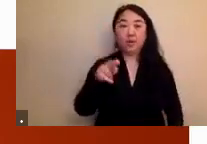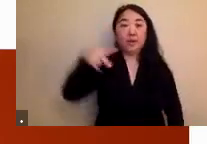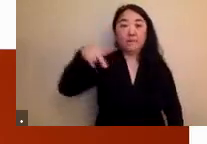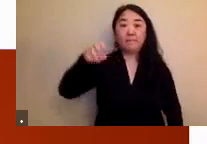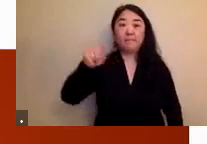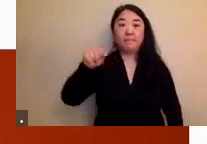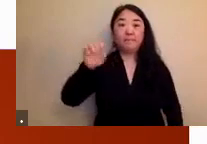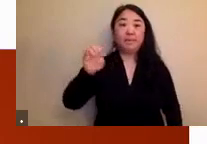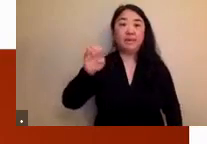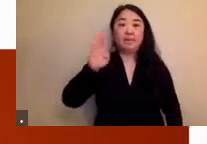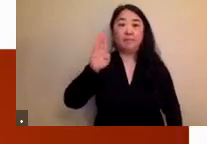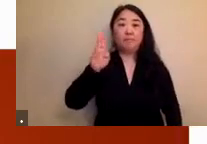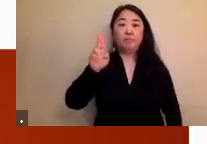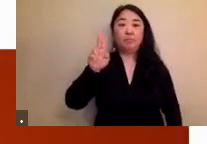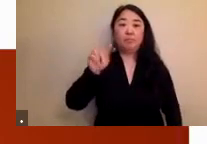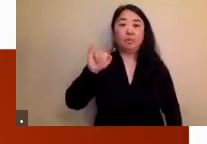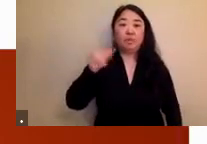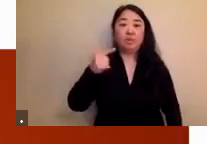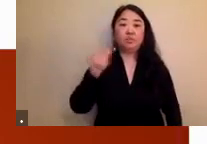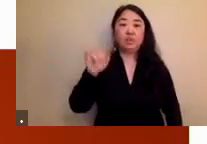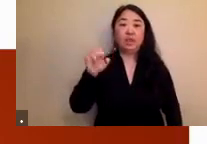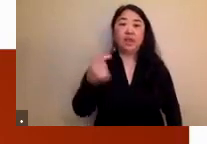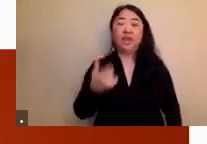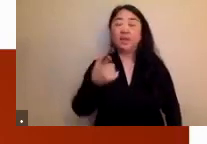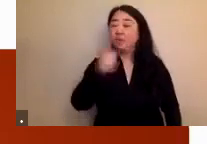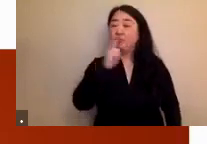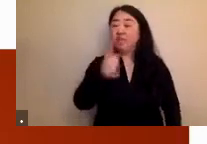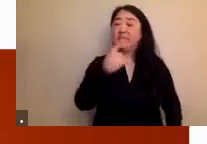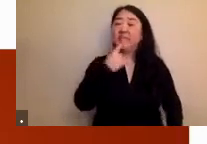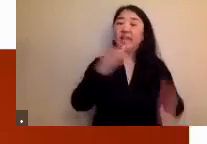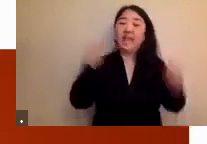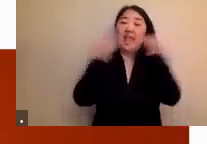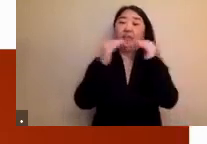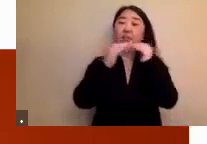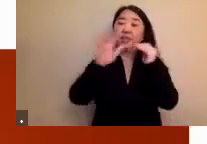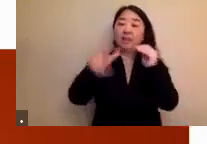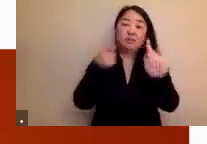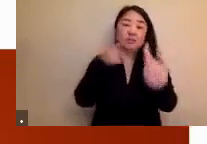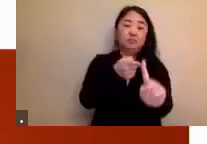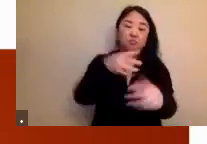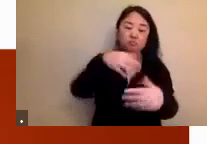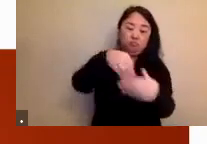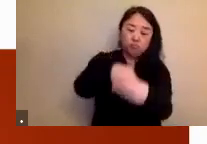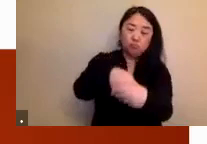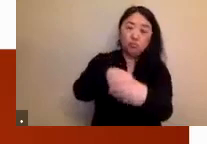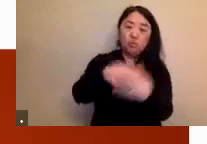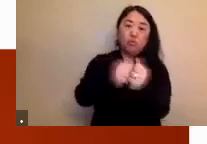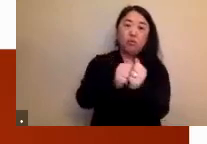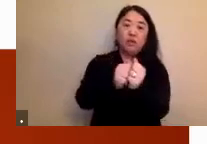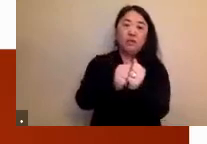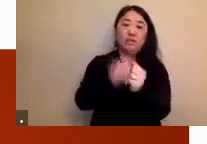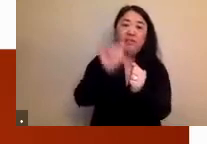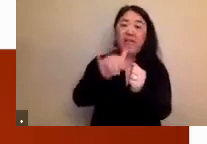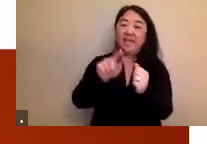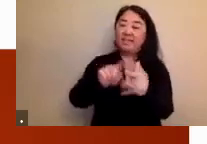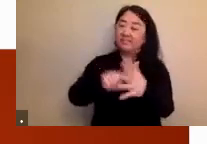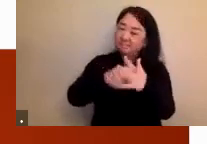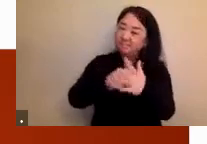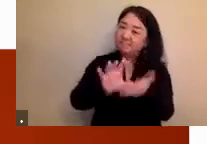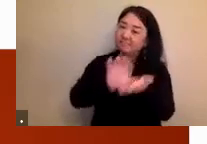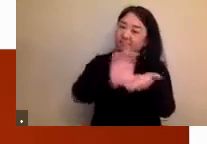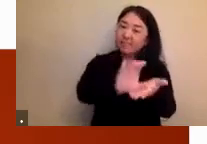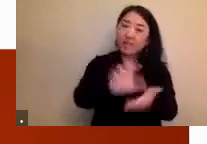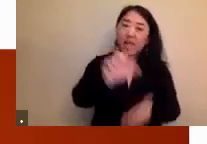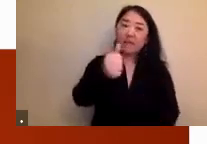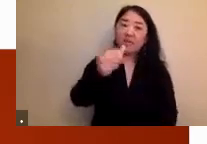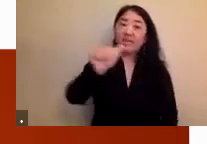core of any transportation initiatives. There's a $110 billion investment